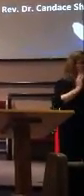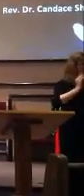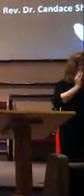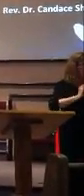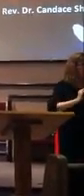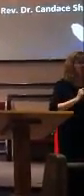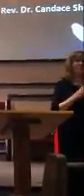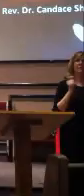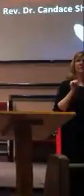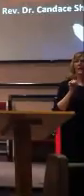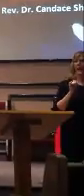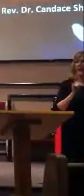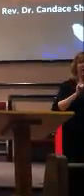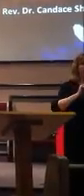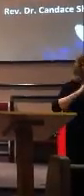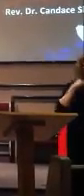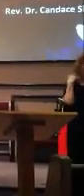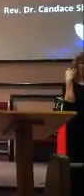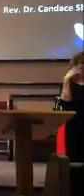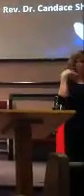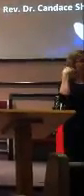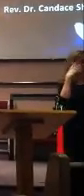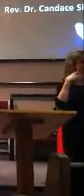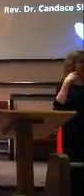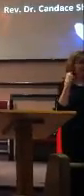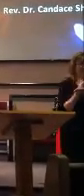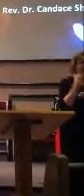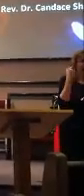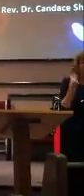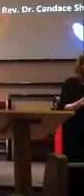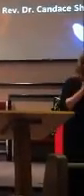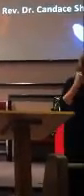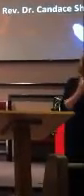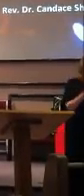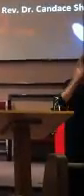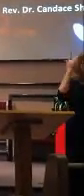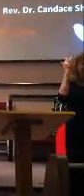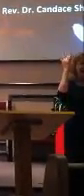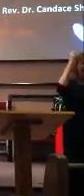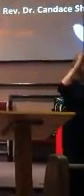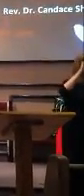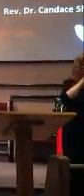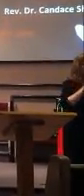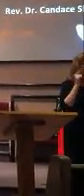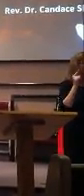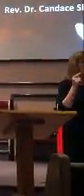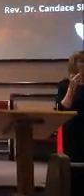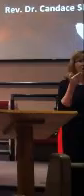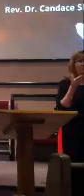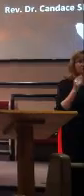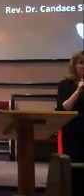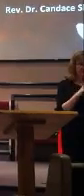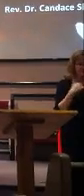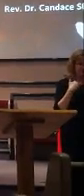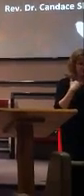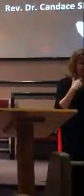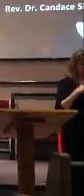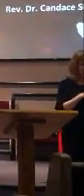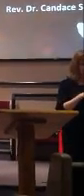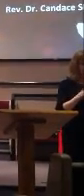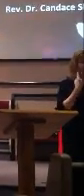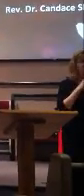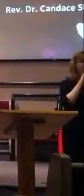the way from like blowout gospel to a service that included times